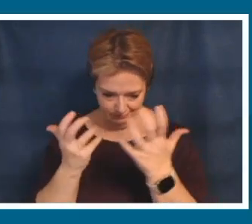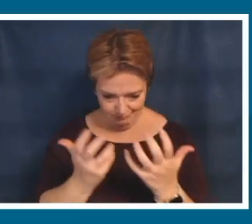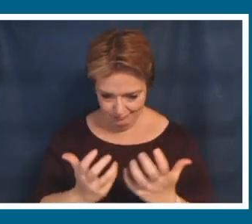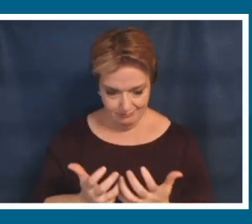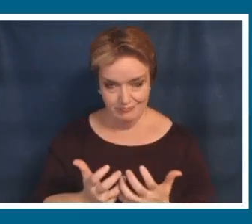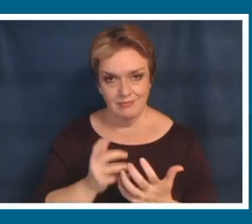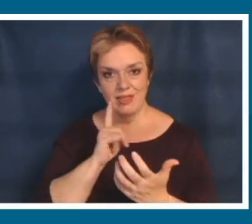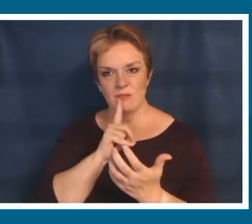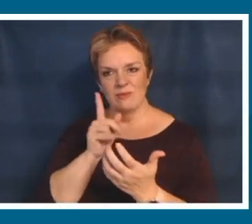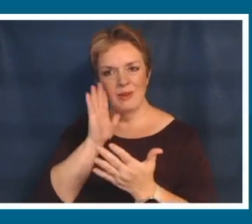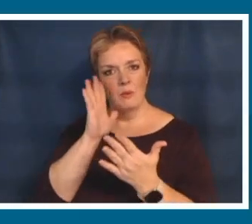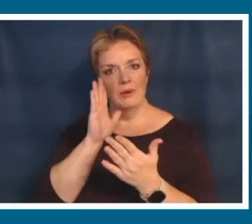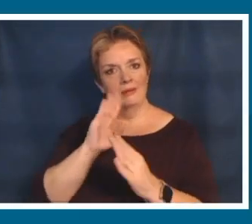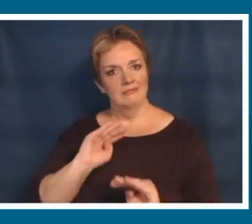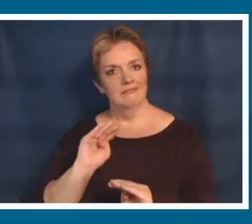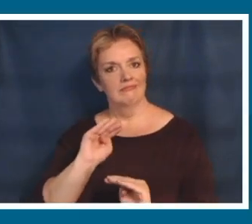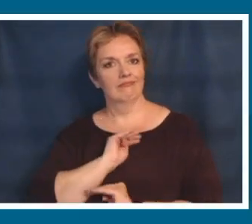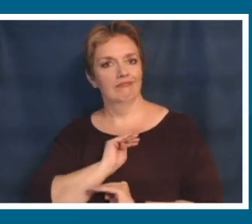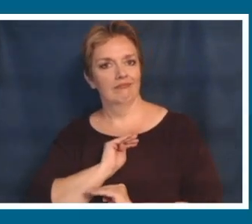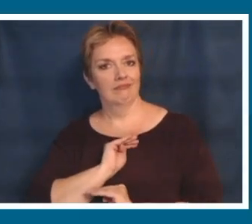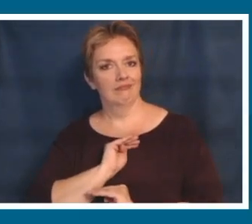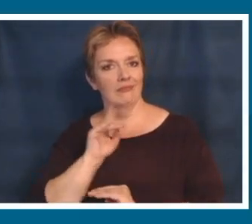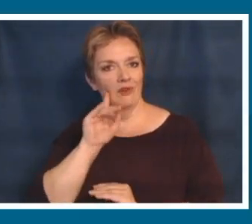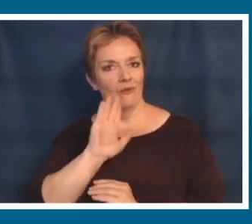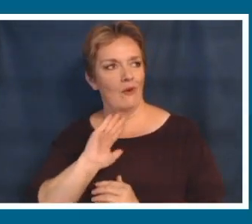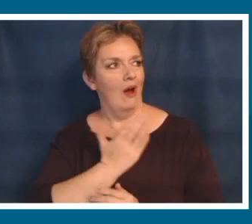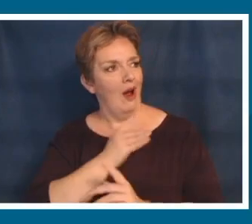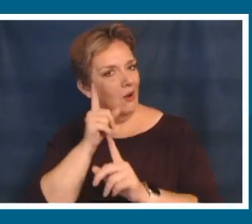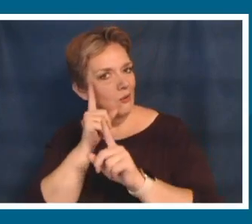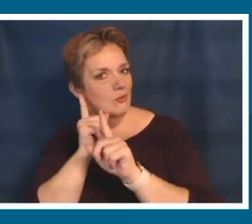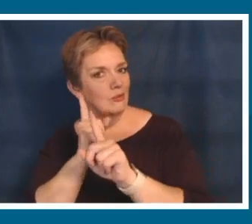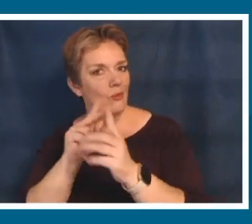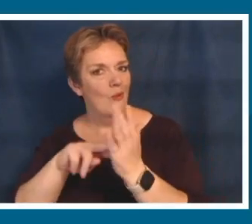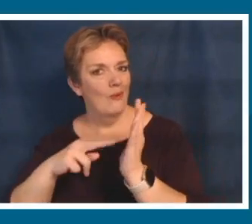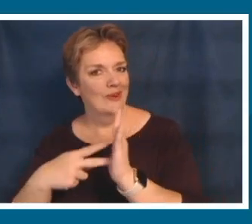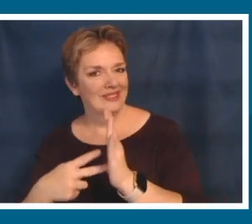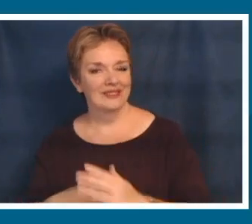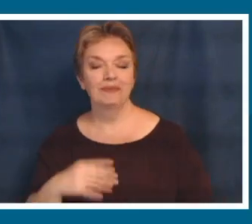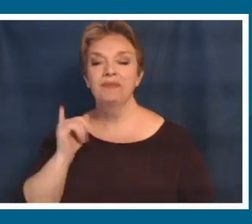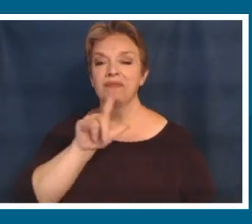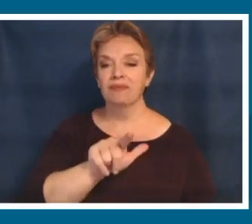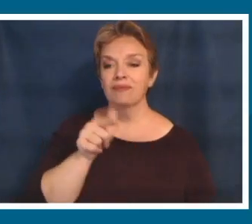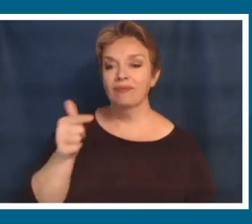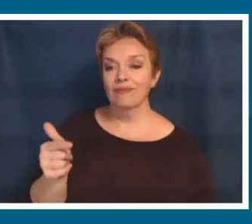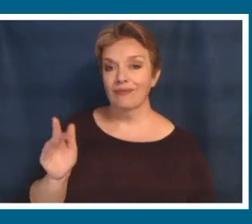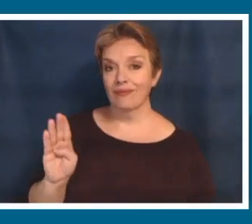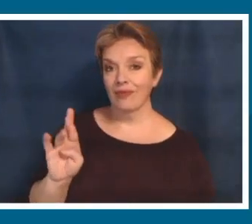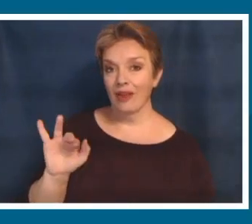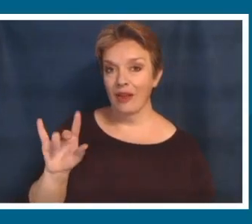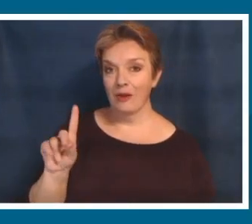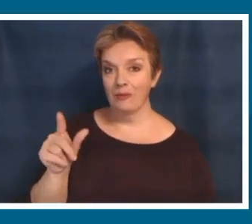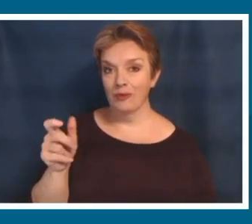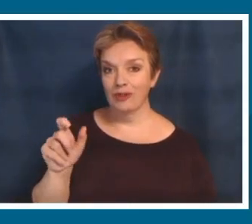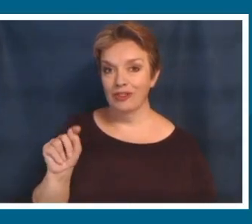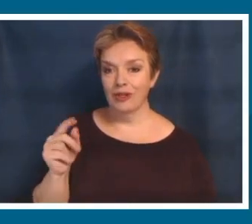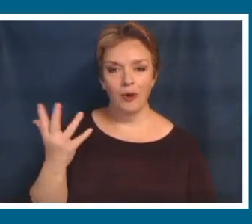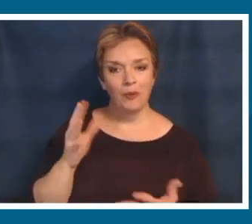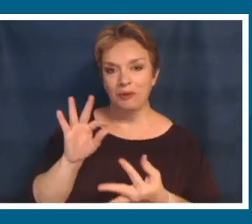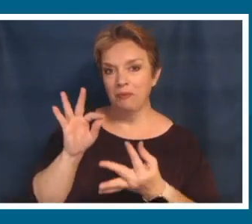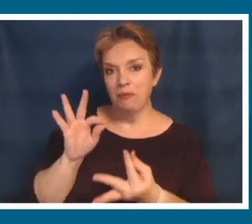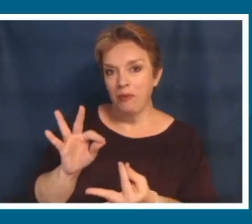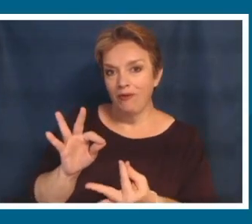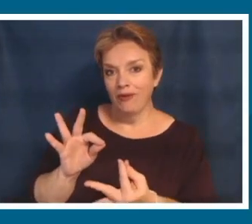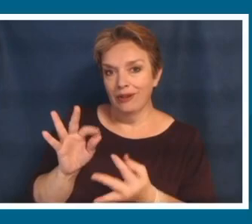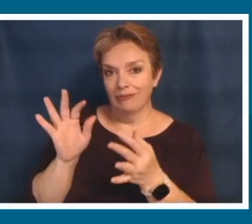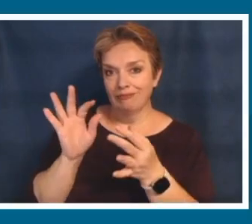goals. Bridget, tell us about what makes a perfect primary source combination for you.